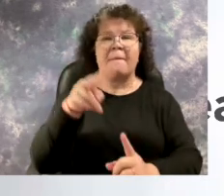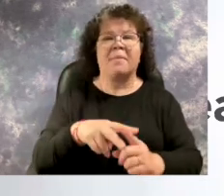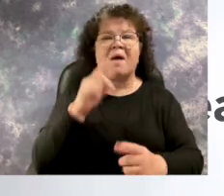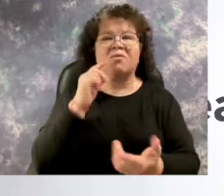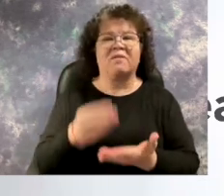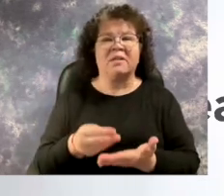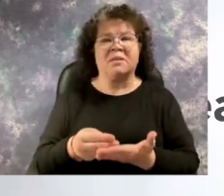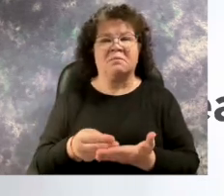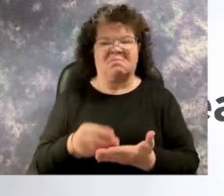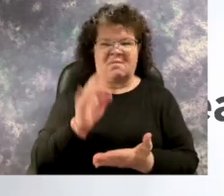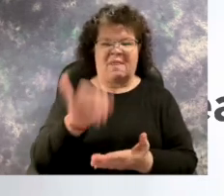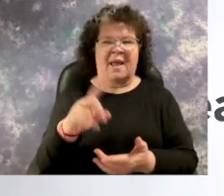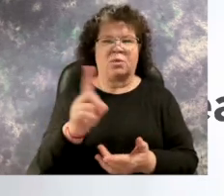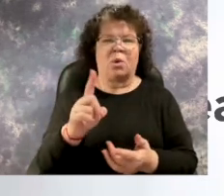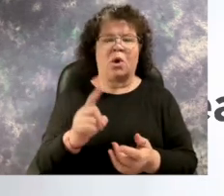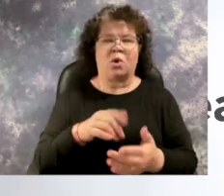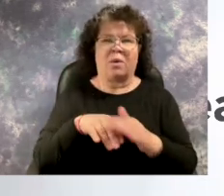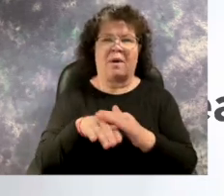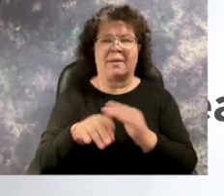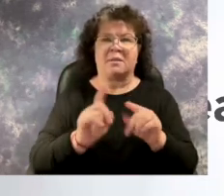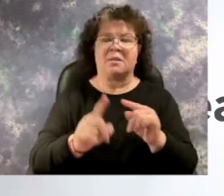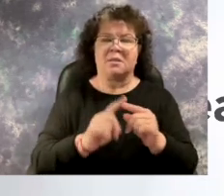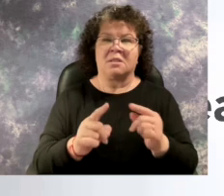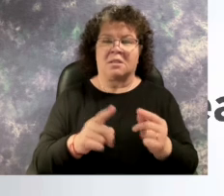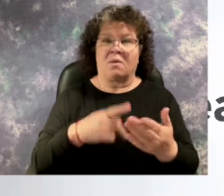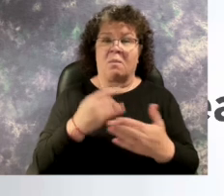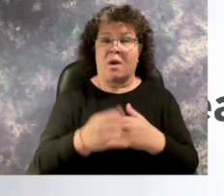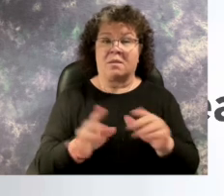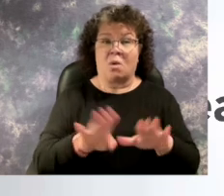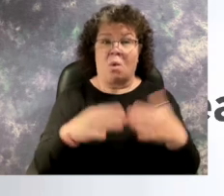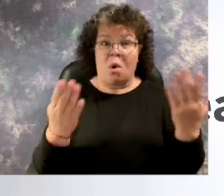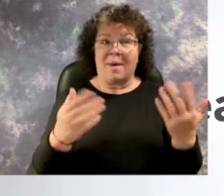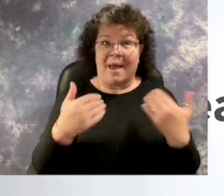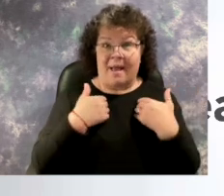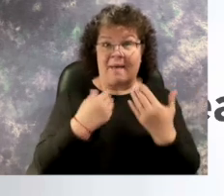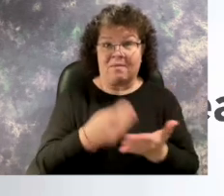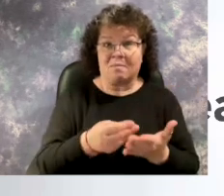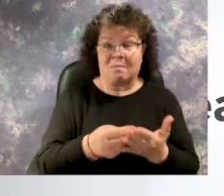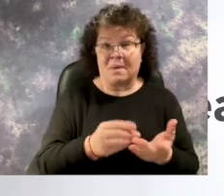Here, you can access various projects that are open and have available funding.